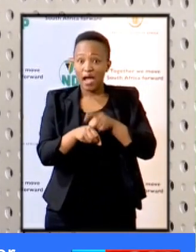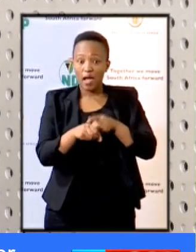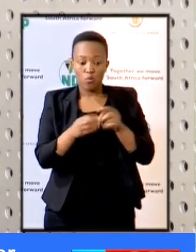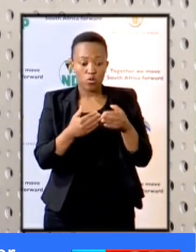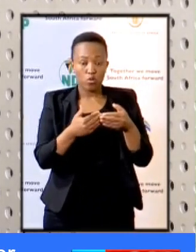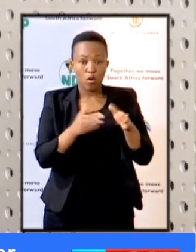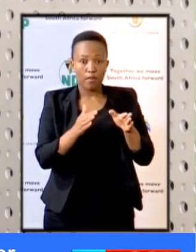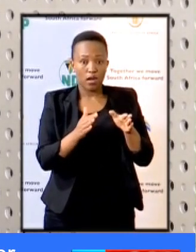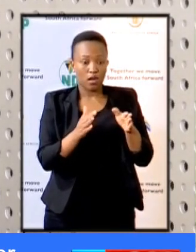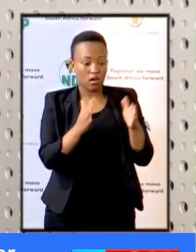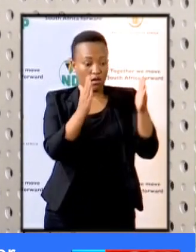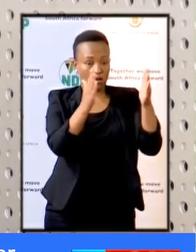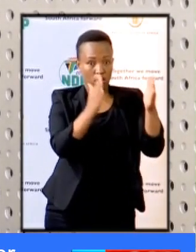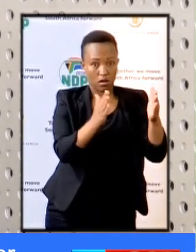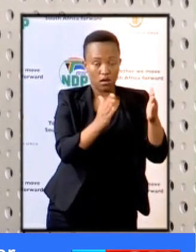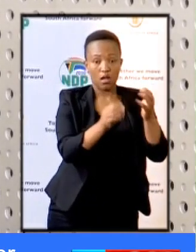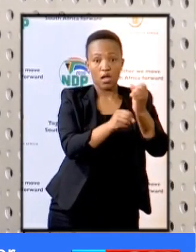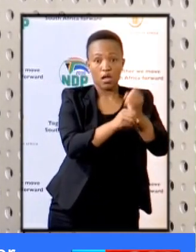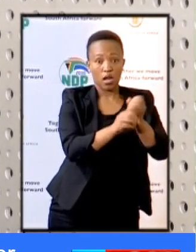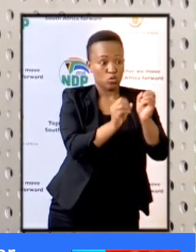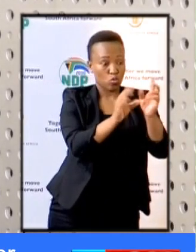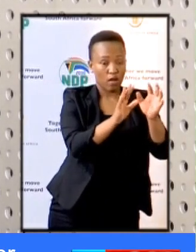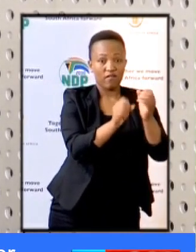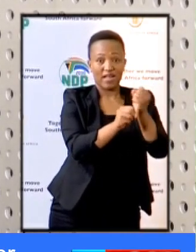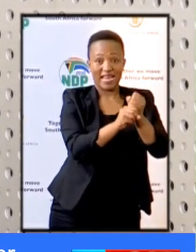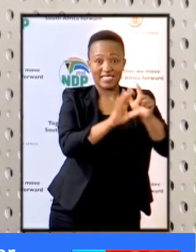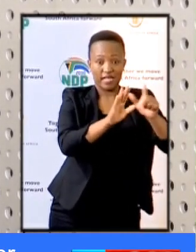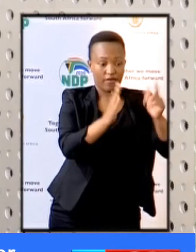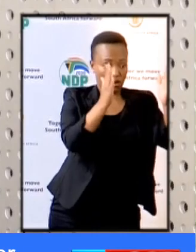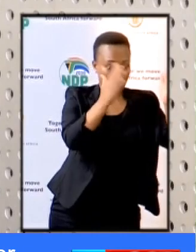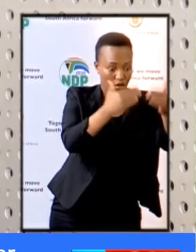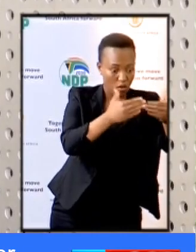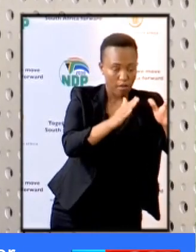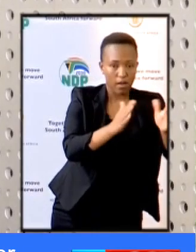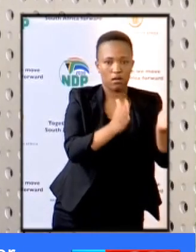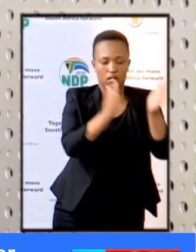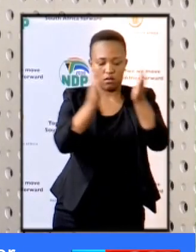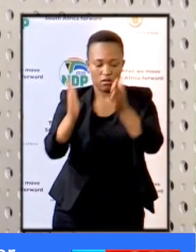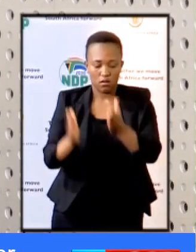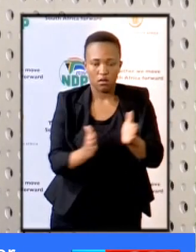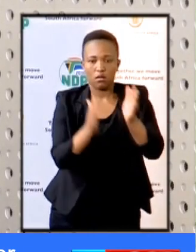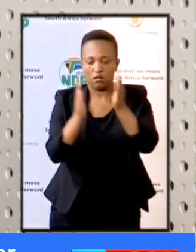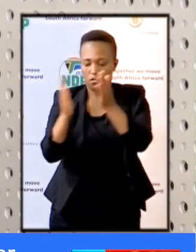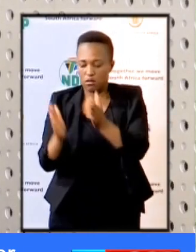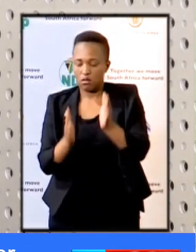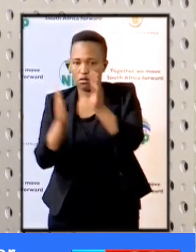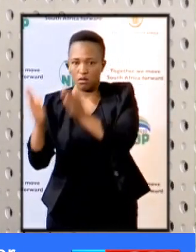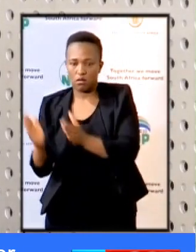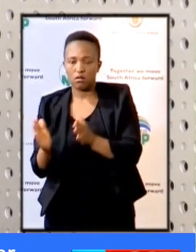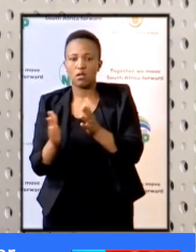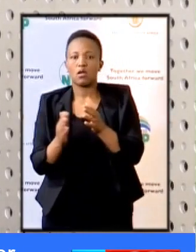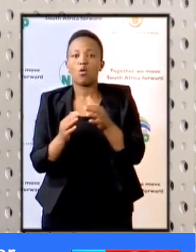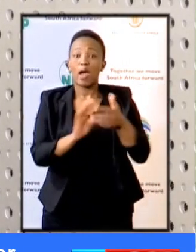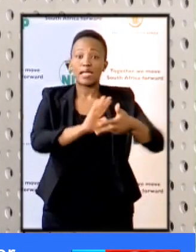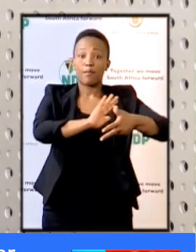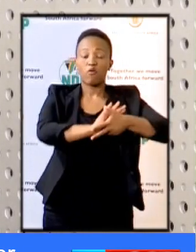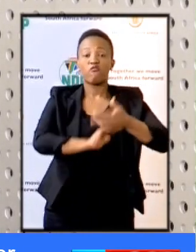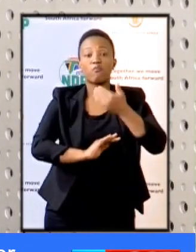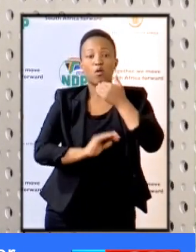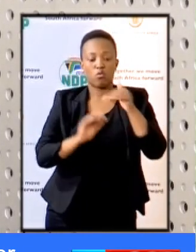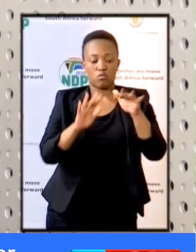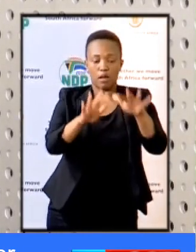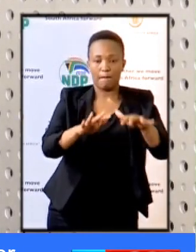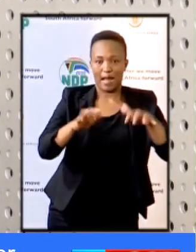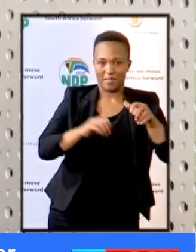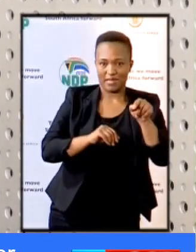and approval by Cabinet and the NETJOC is going to be. And these standard